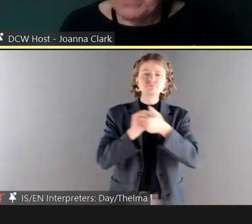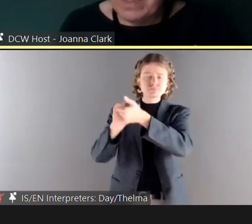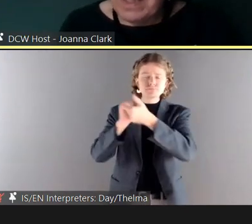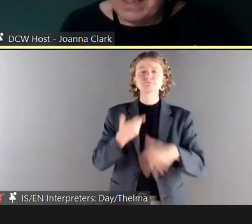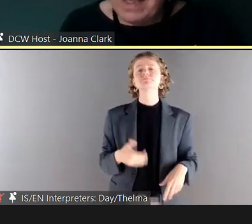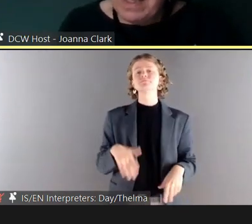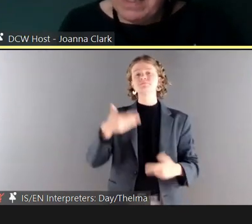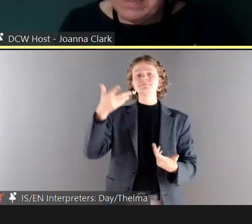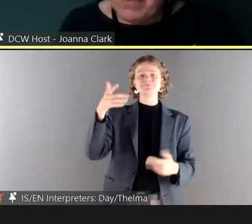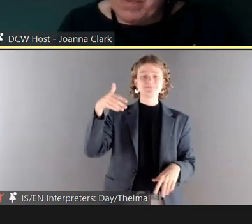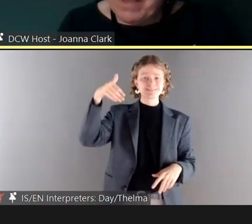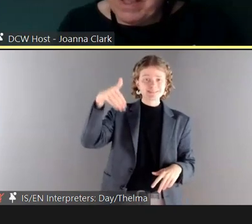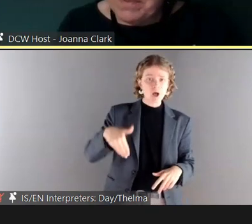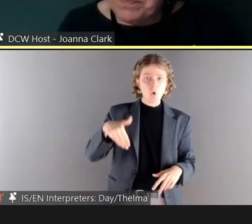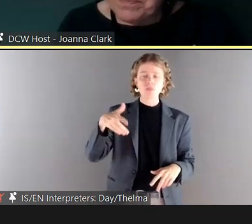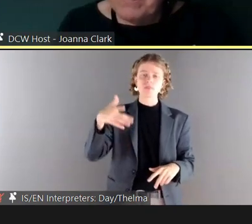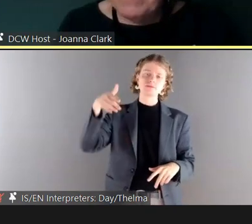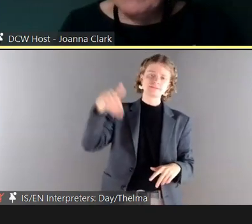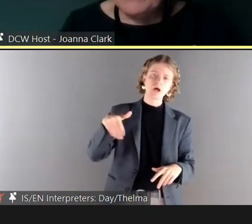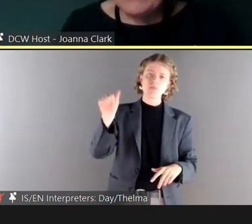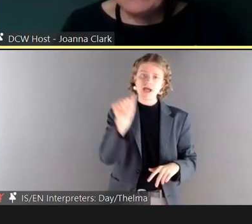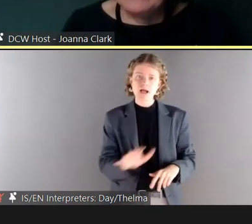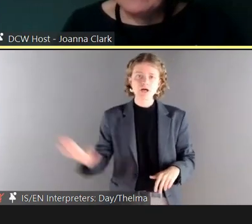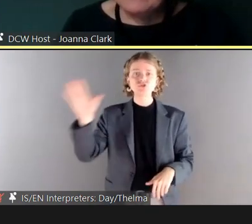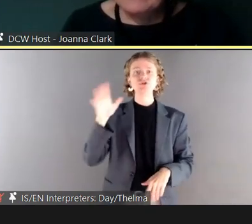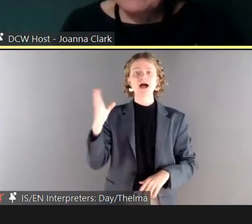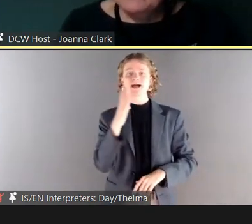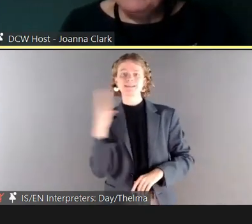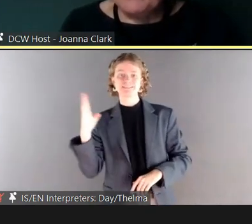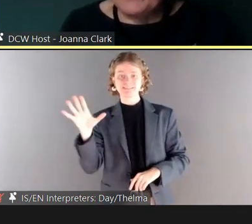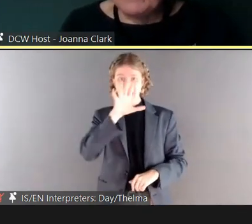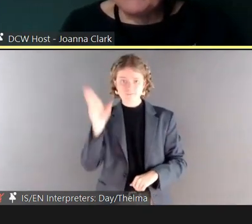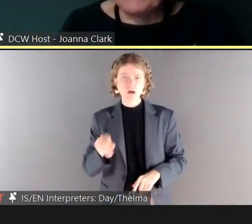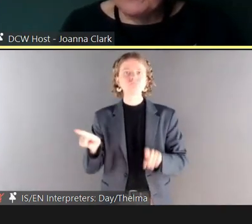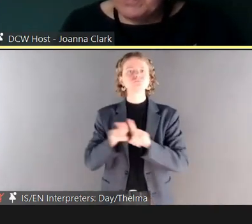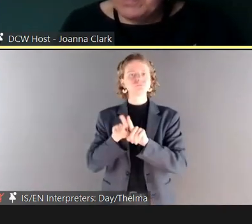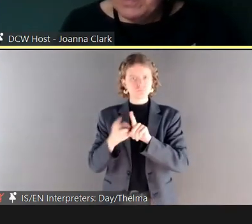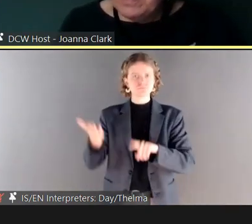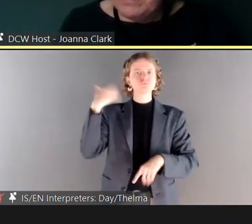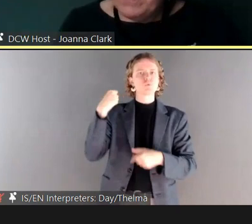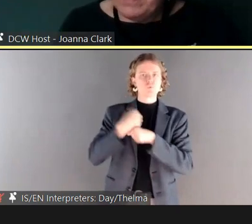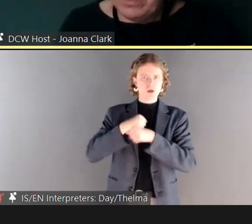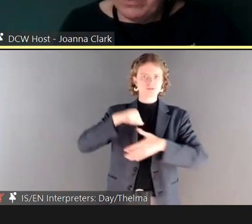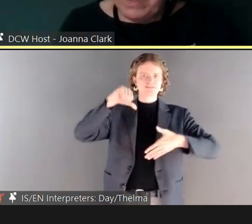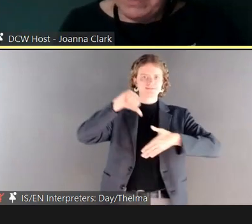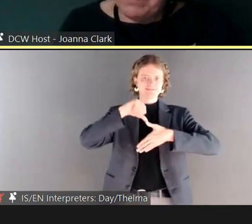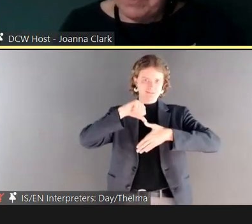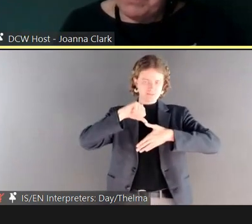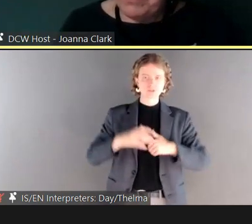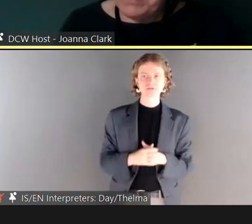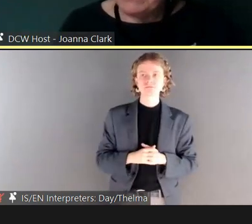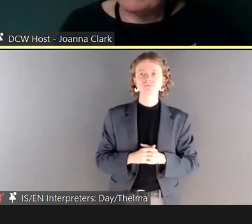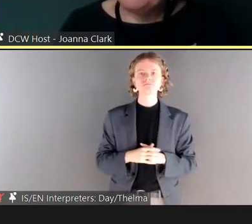also work in South America, in particular with deaf children living in